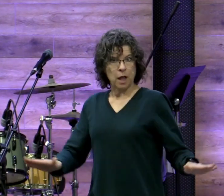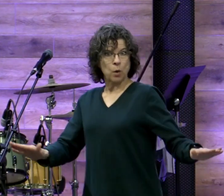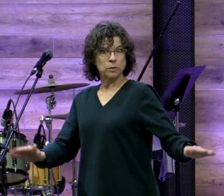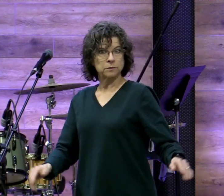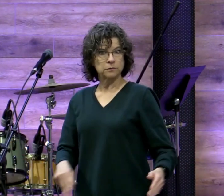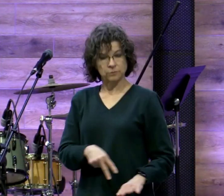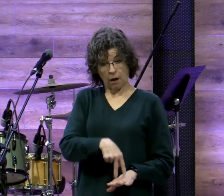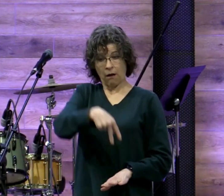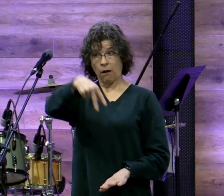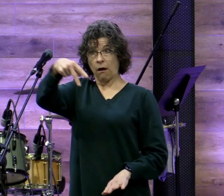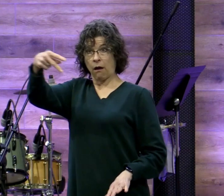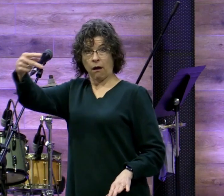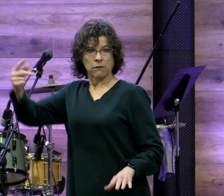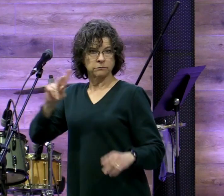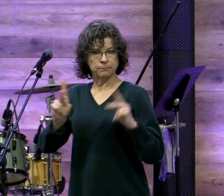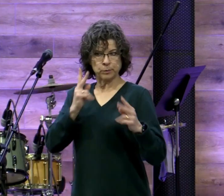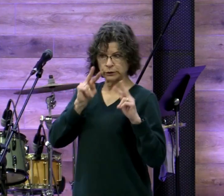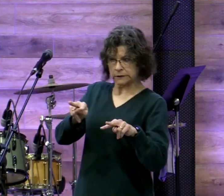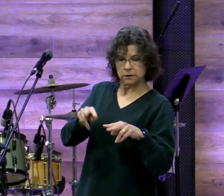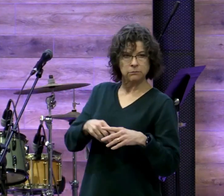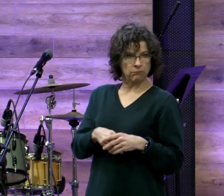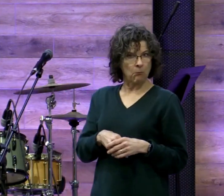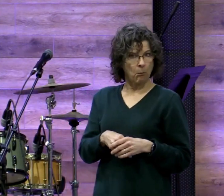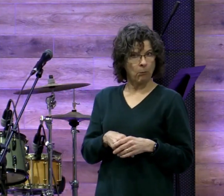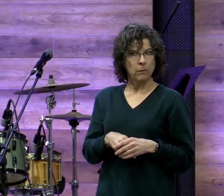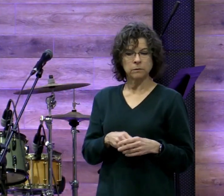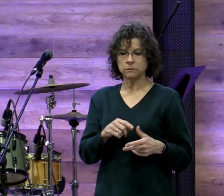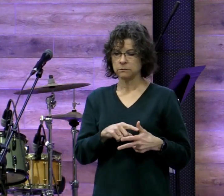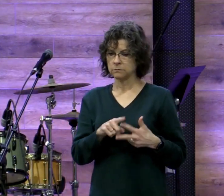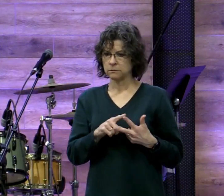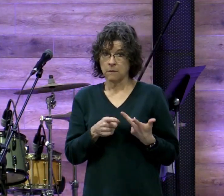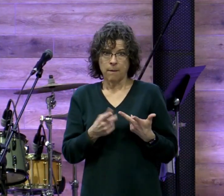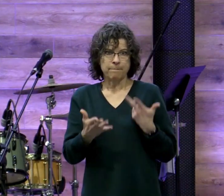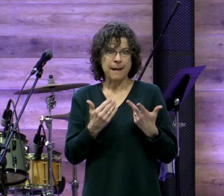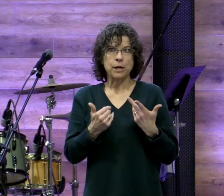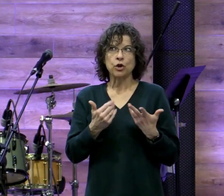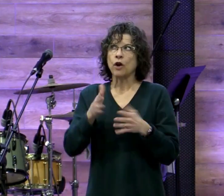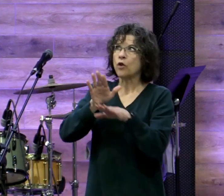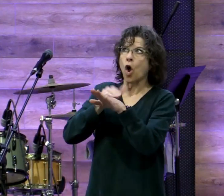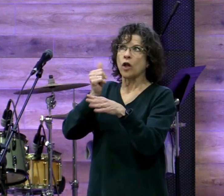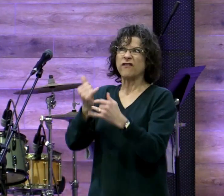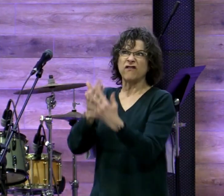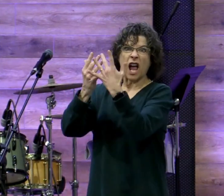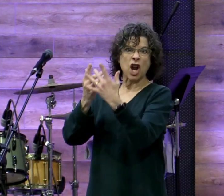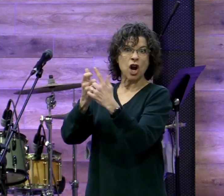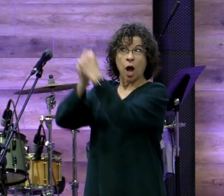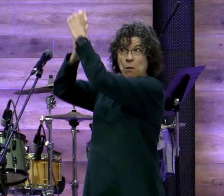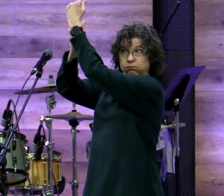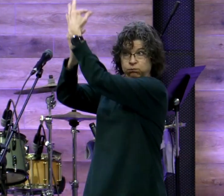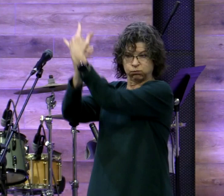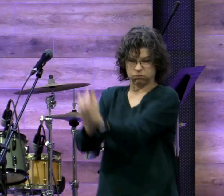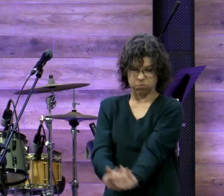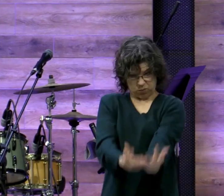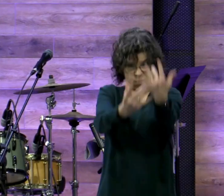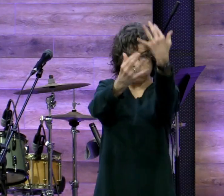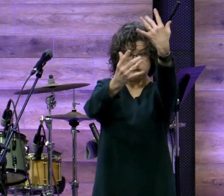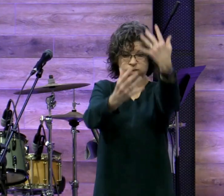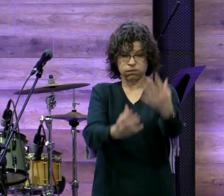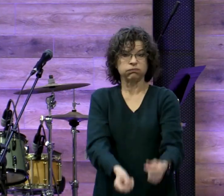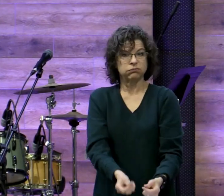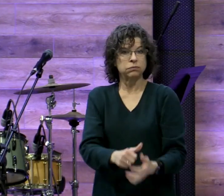cool. He could have called down fire from heaven and incinerated something like the Roman